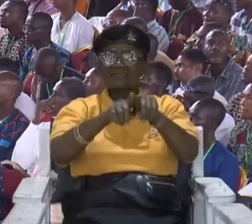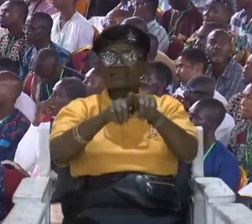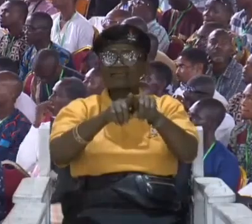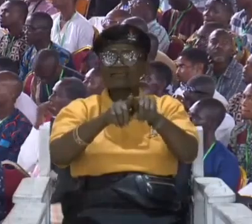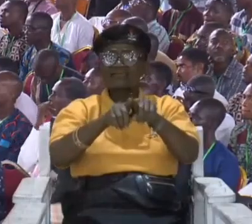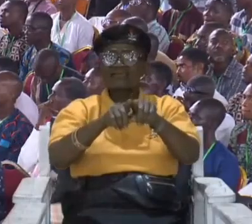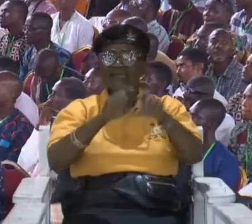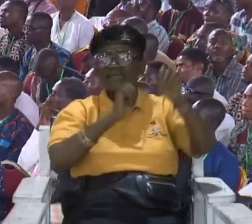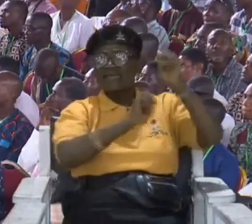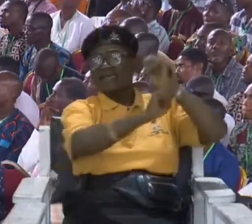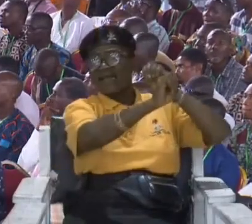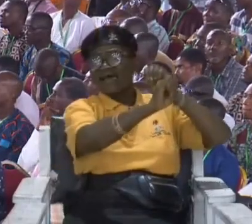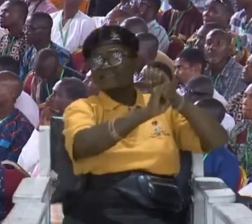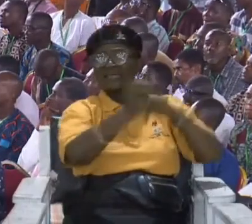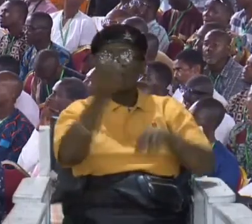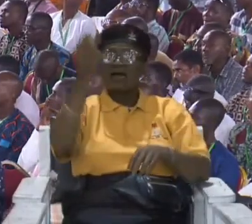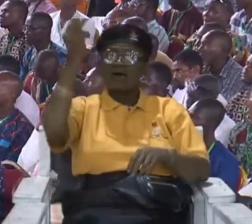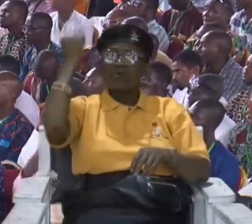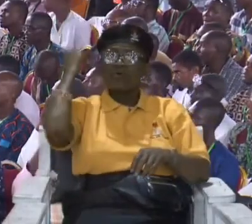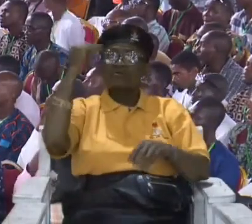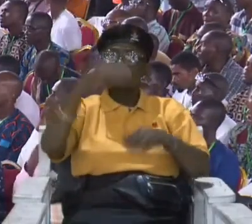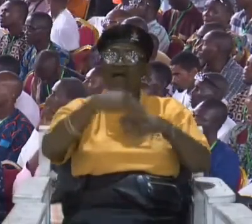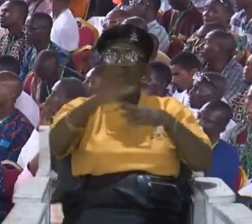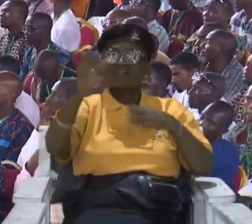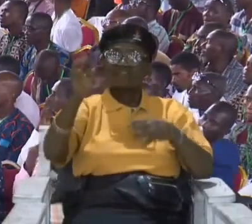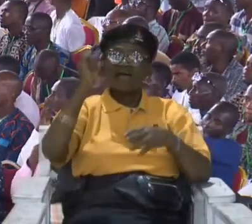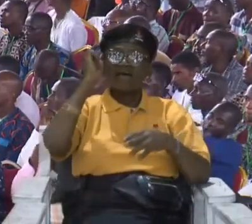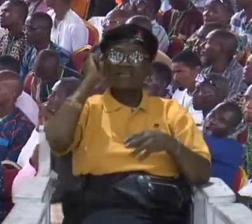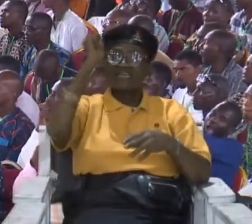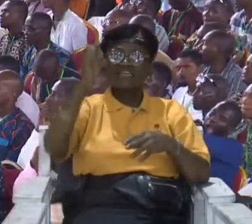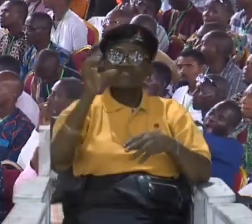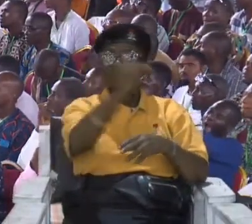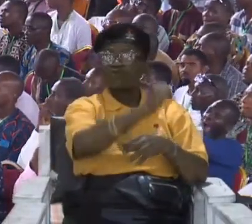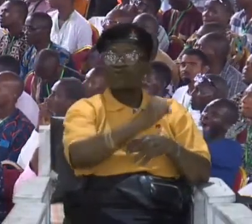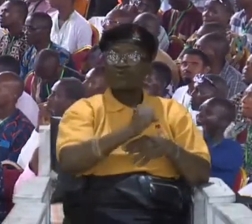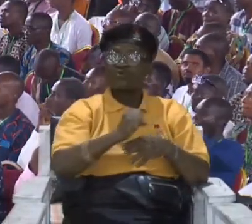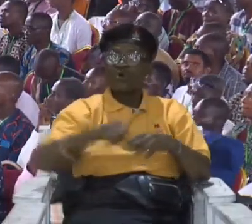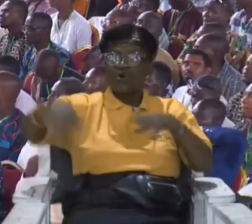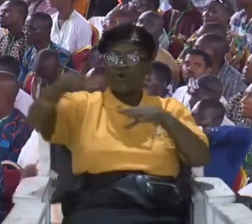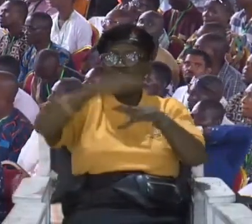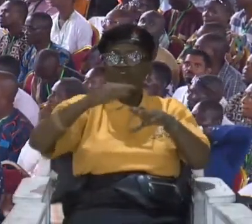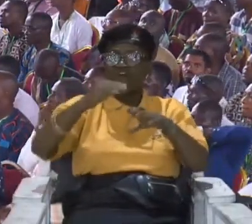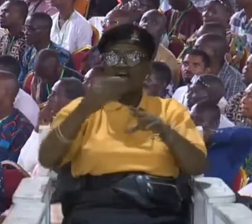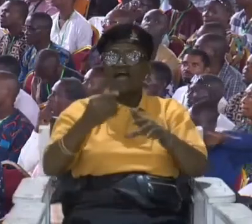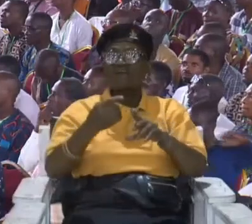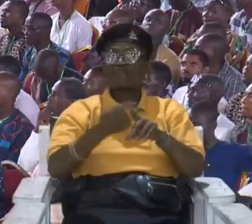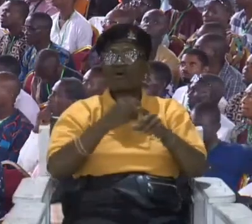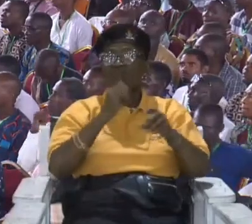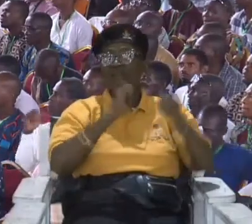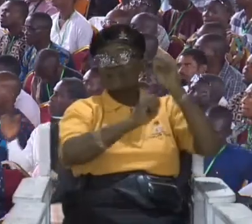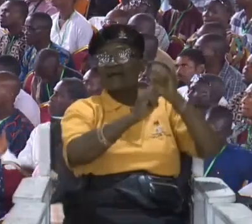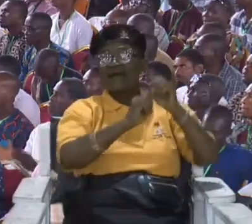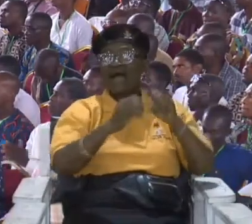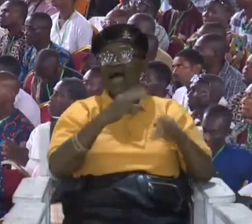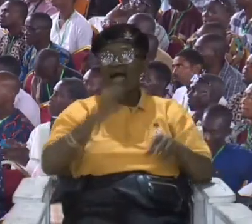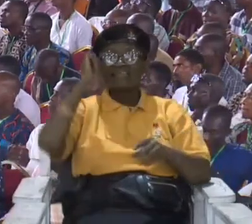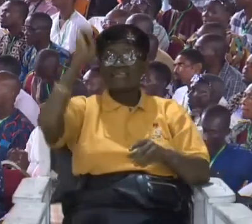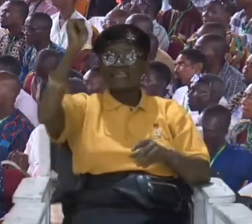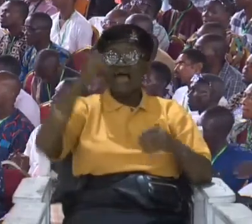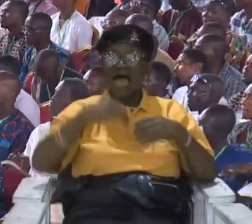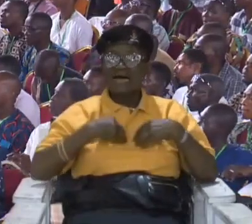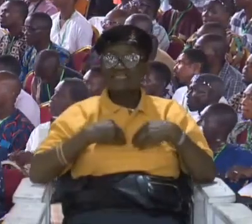Elisha was after he took over from Elijah, and he had his own rod.